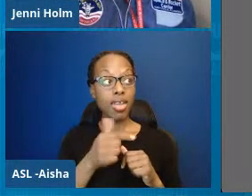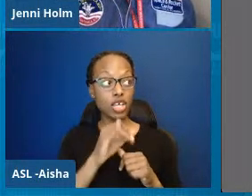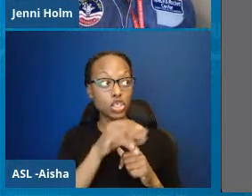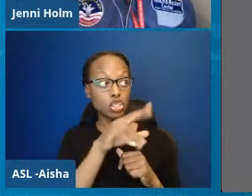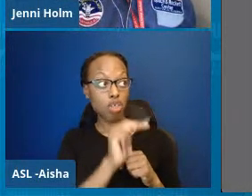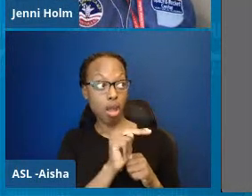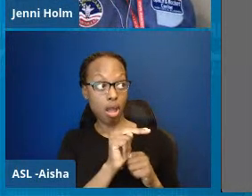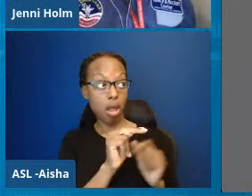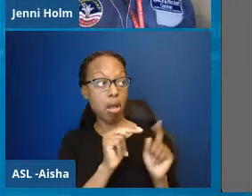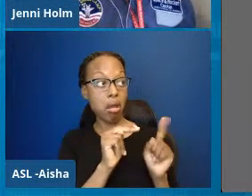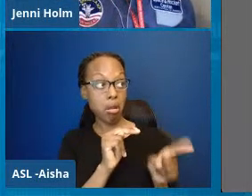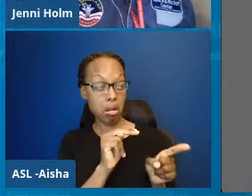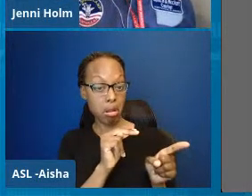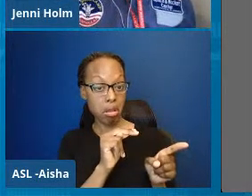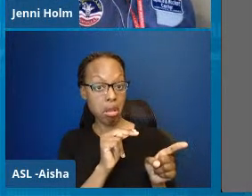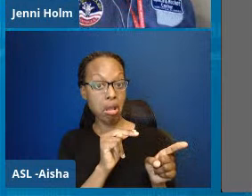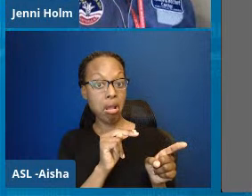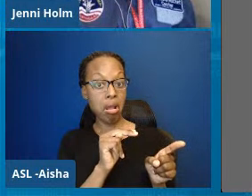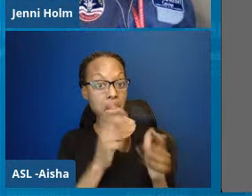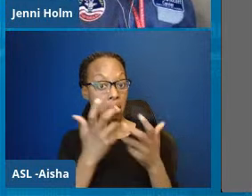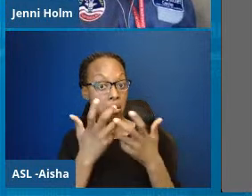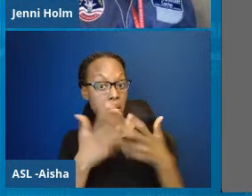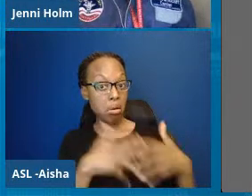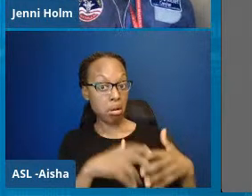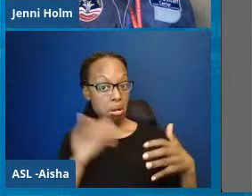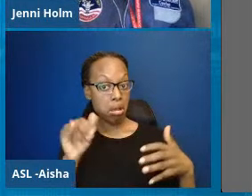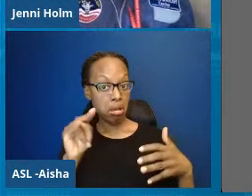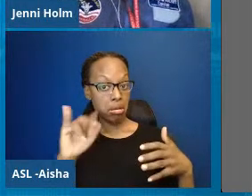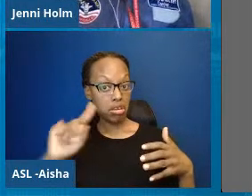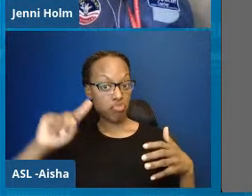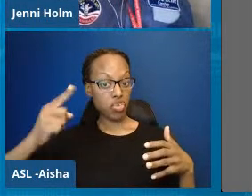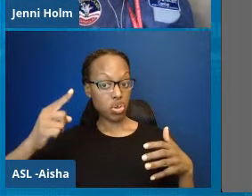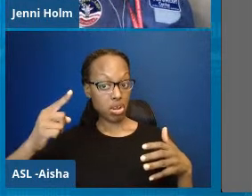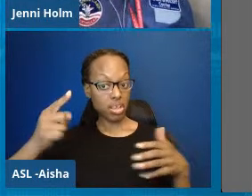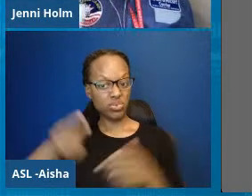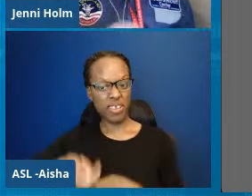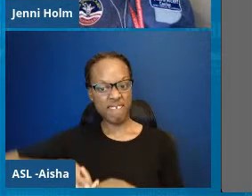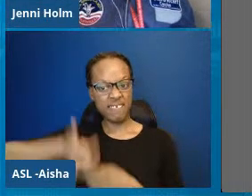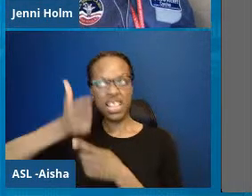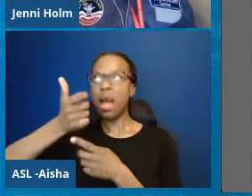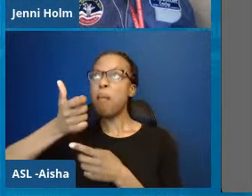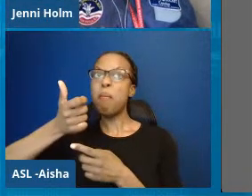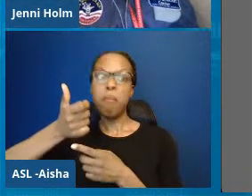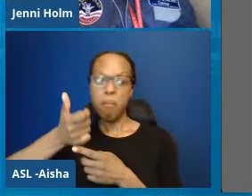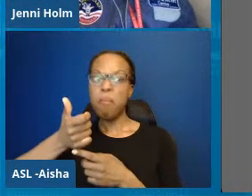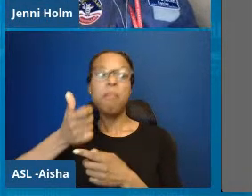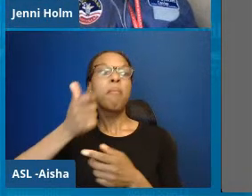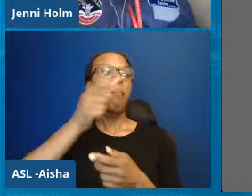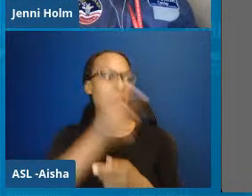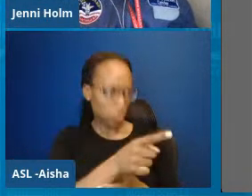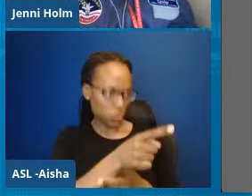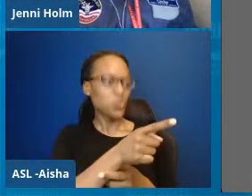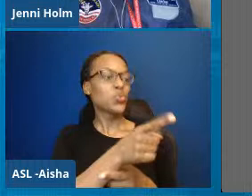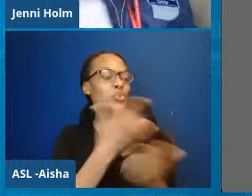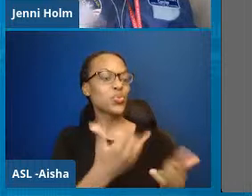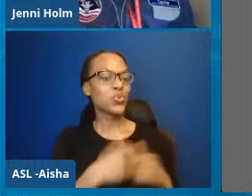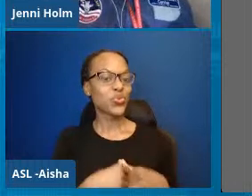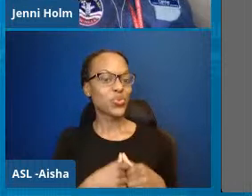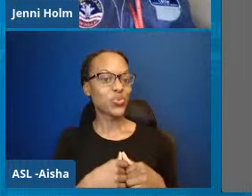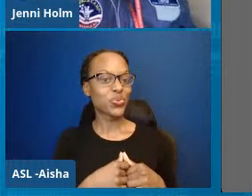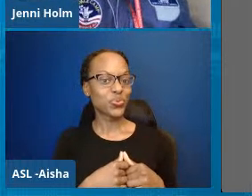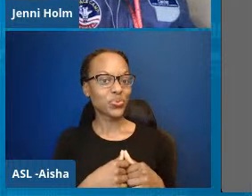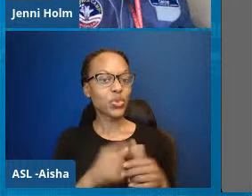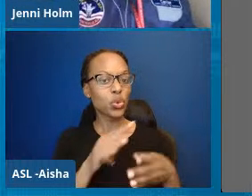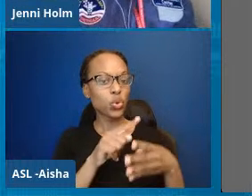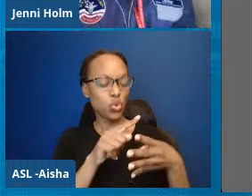that way, and the stars were in alignment for Jenny to go first, we flipped the coin again, oddly enough, and it's your turn now, John. So what would you like to